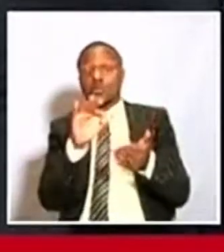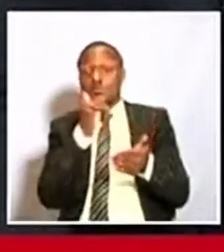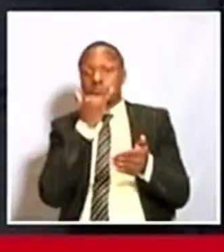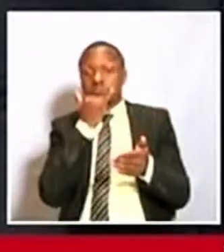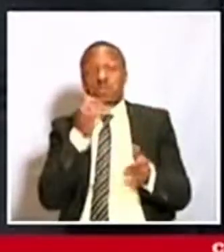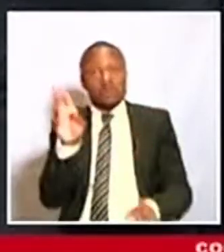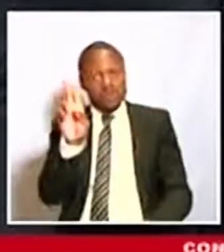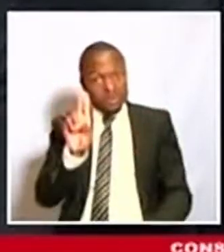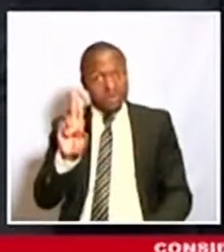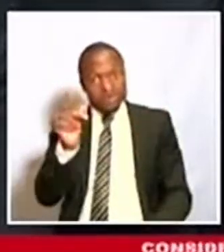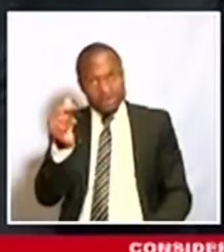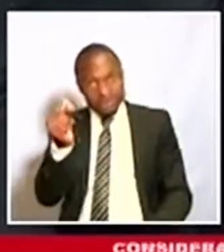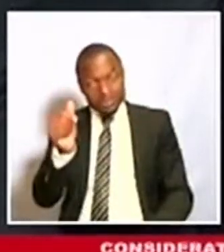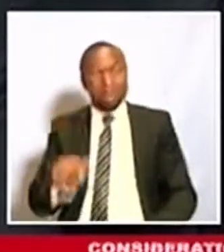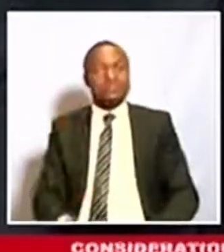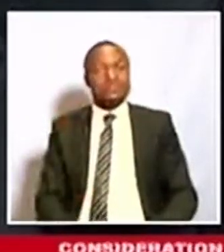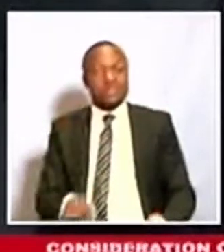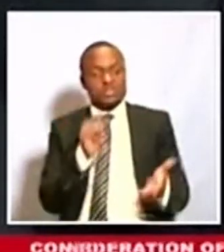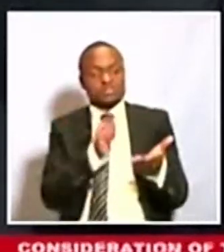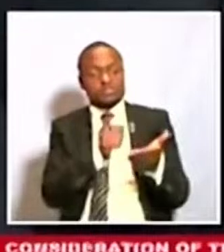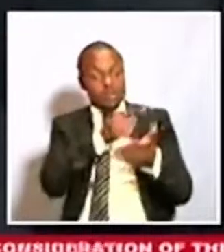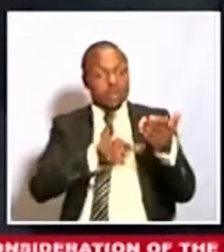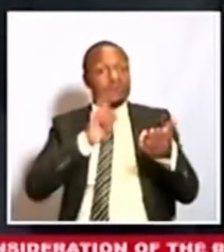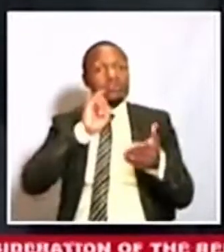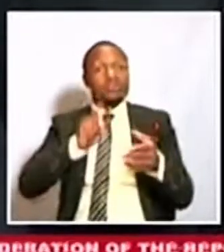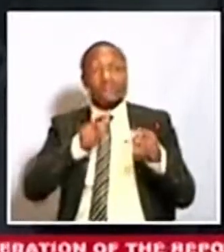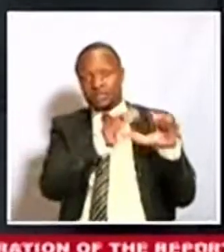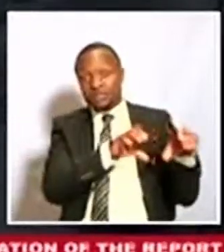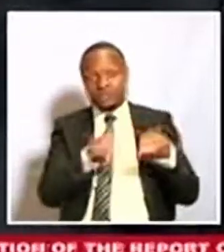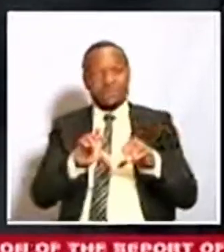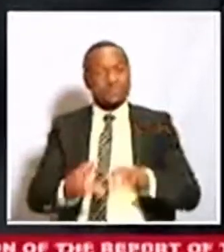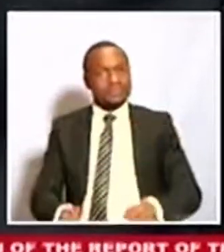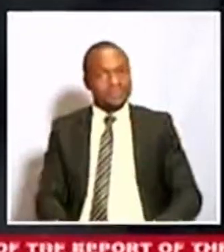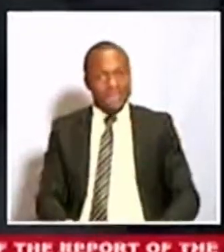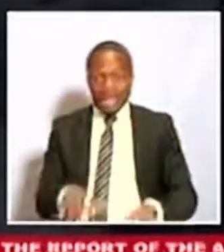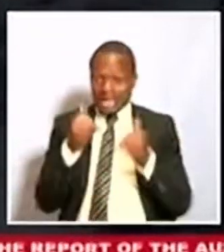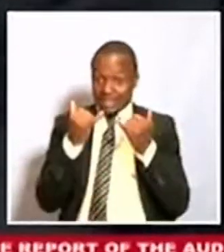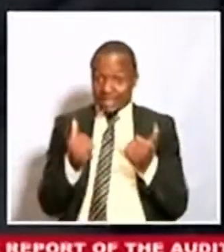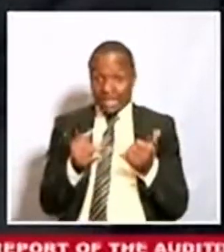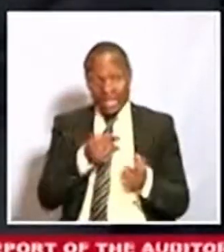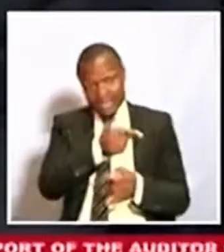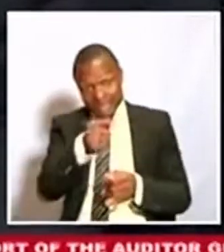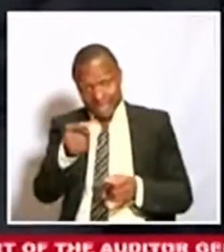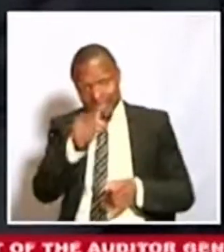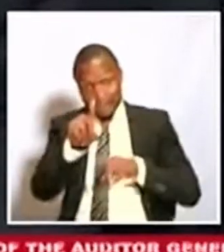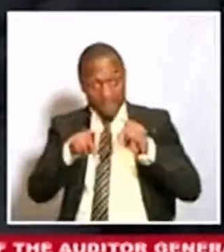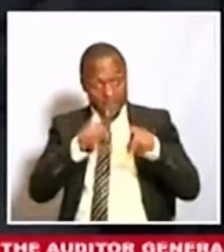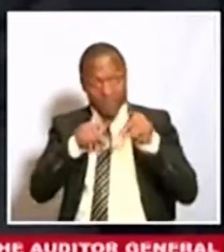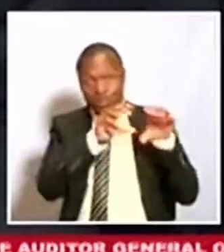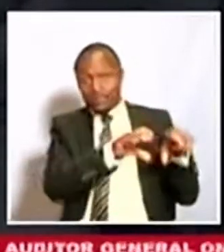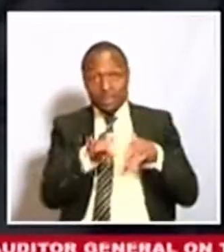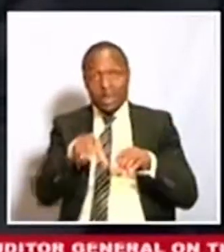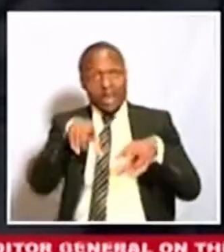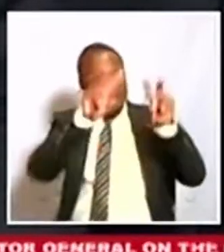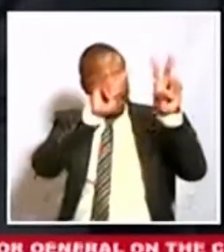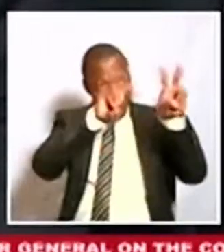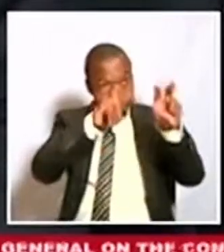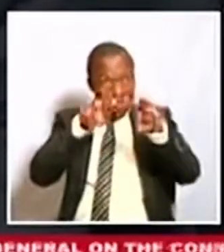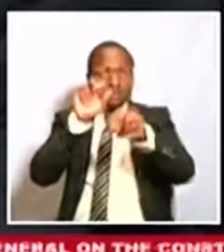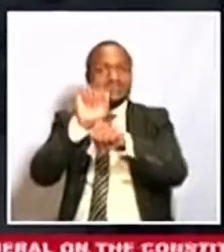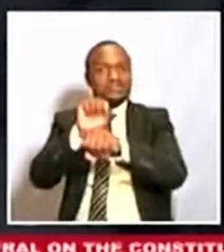misapplied the money, this is what we are supposed to do. So now, these people, when we were doing the monitoring